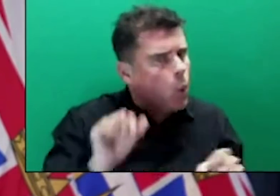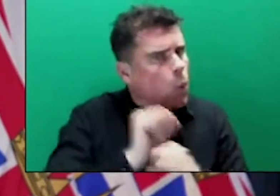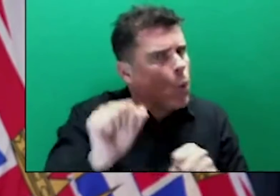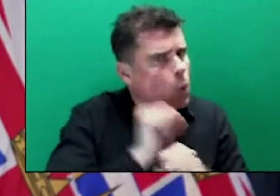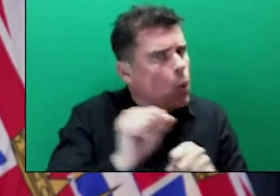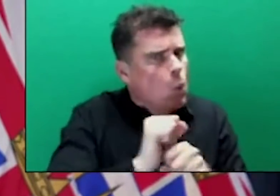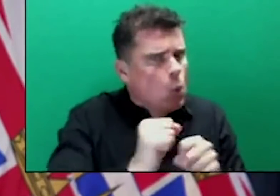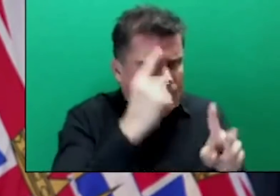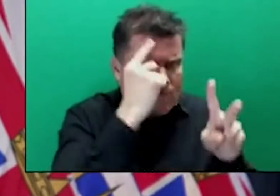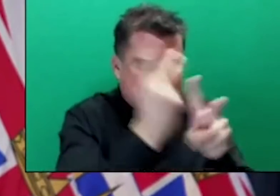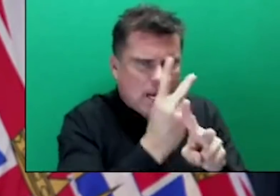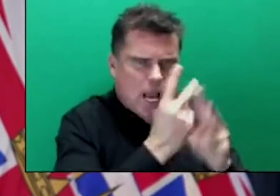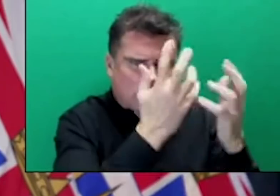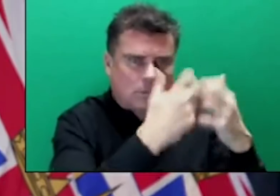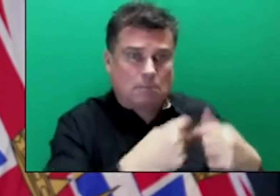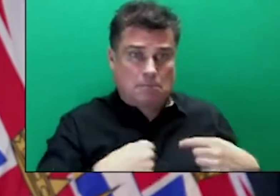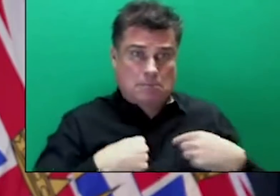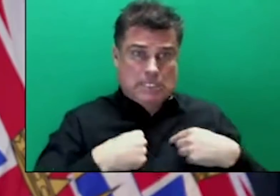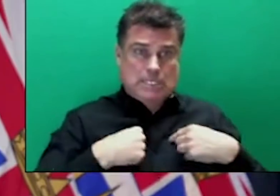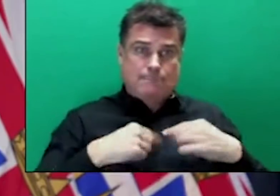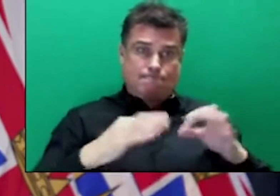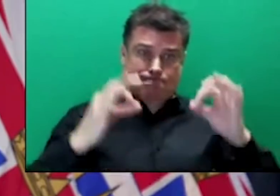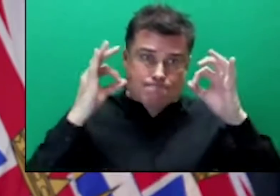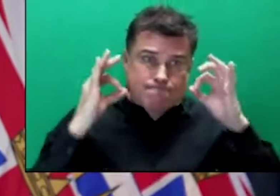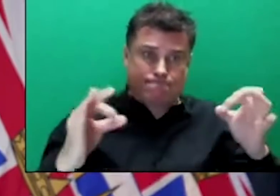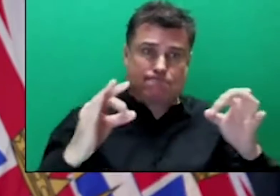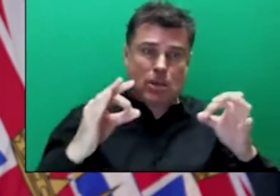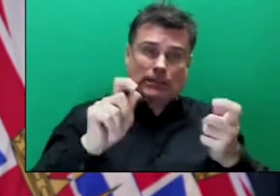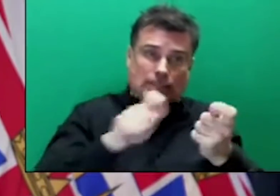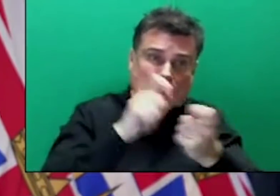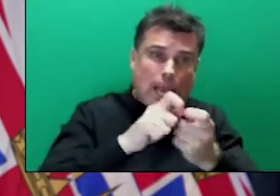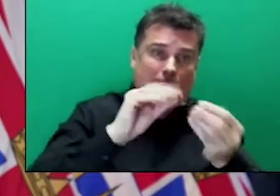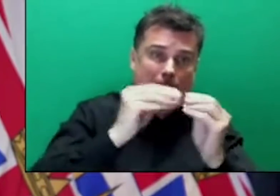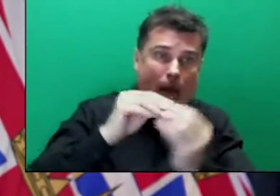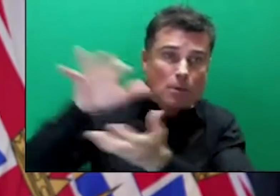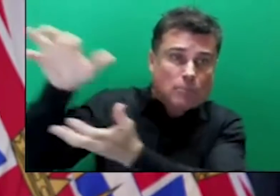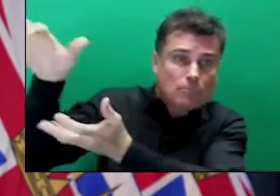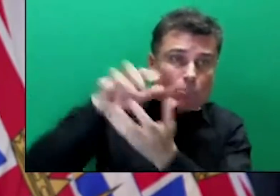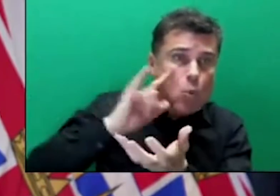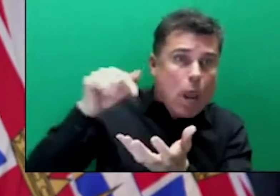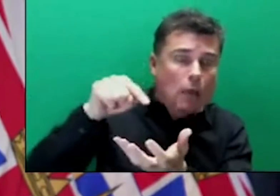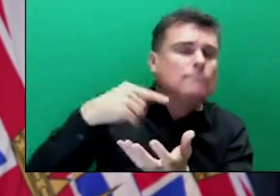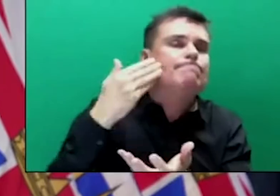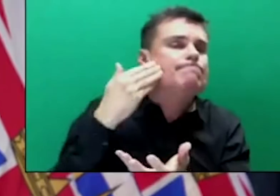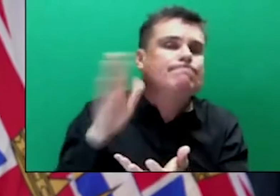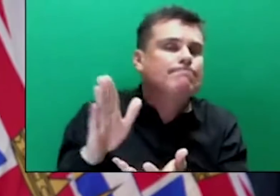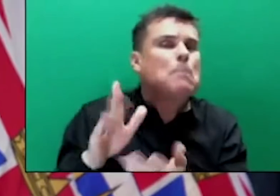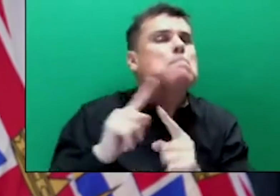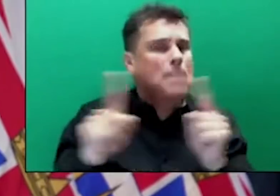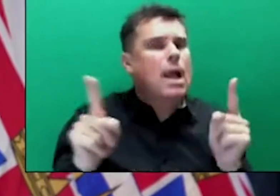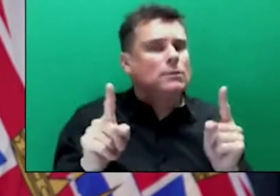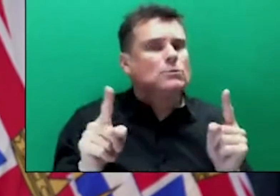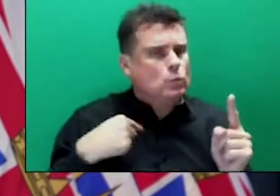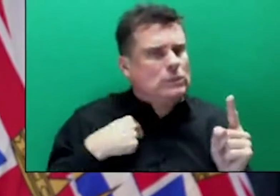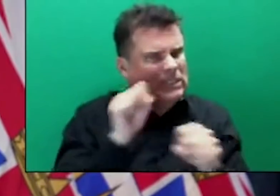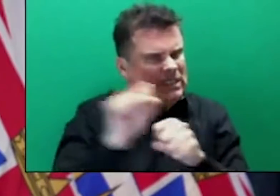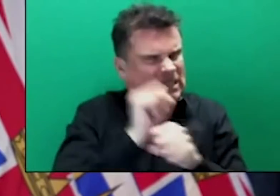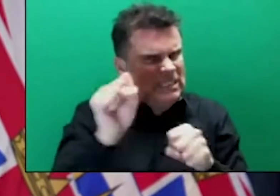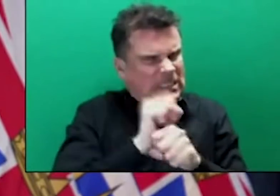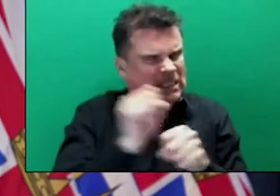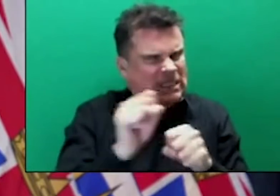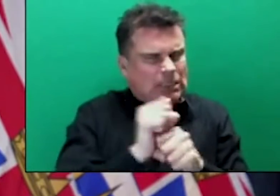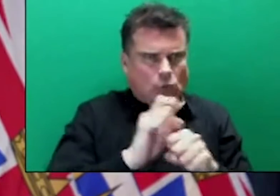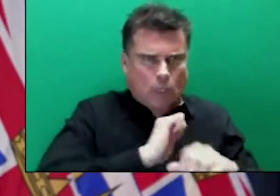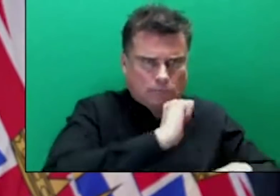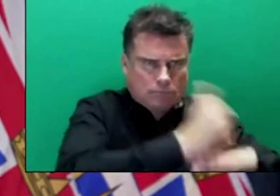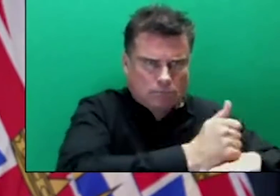of what we're looking at. We have been working on exactly where they'll go. Understand, though, the first